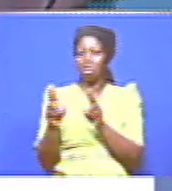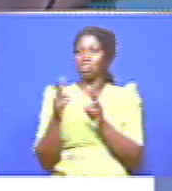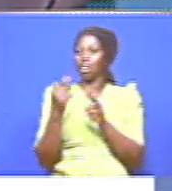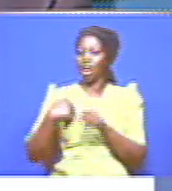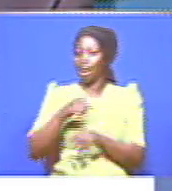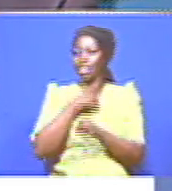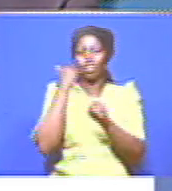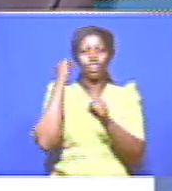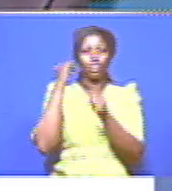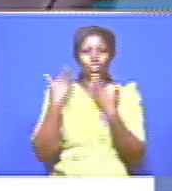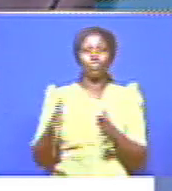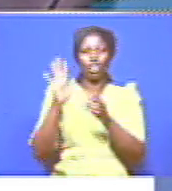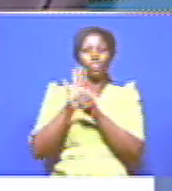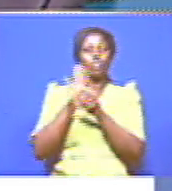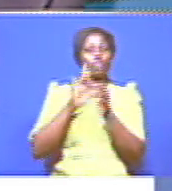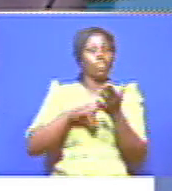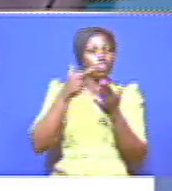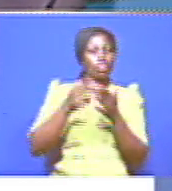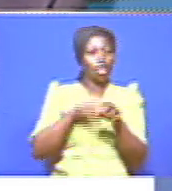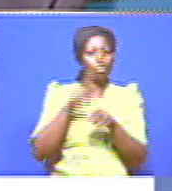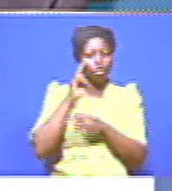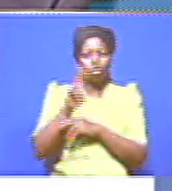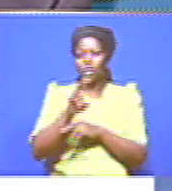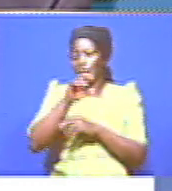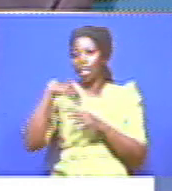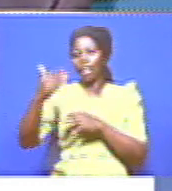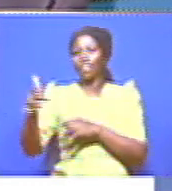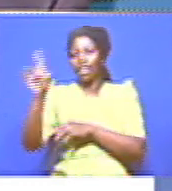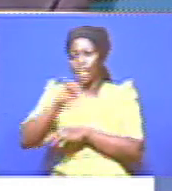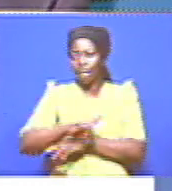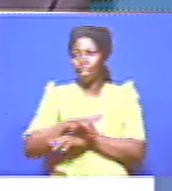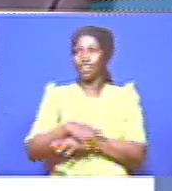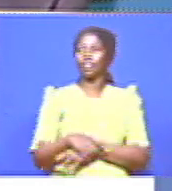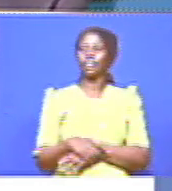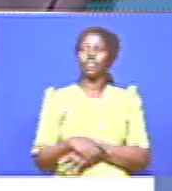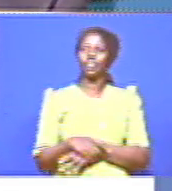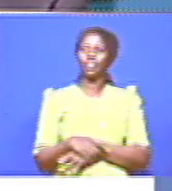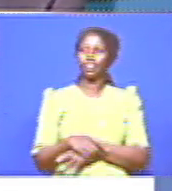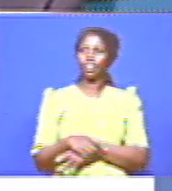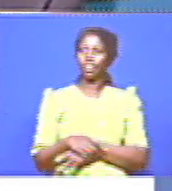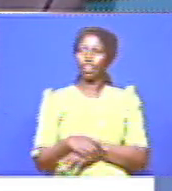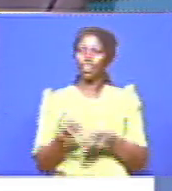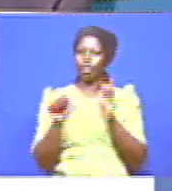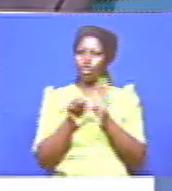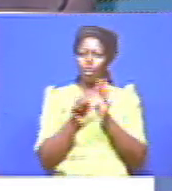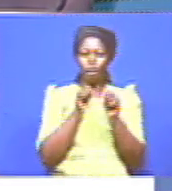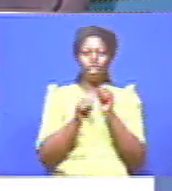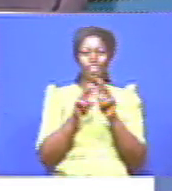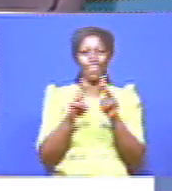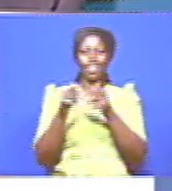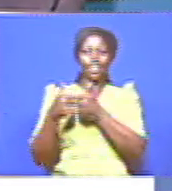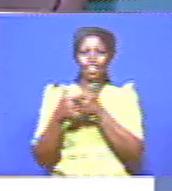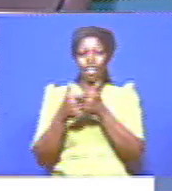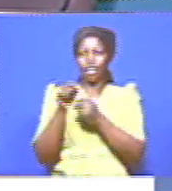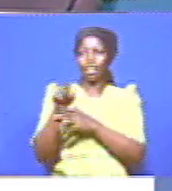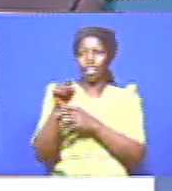of resources mm-hmm. when you look at every other. Day, mm-hmm. the scams or whatever that come up is very challenging. Mm-hmm. This is really